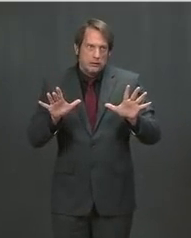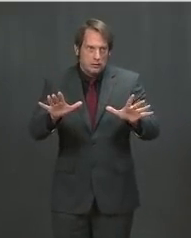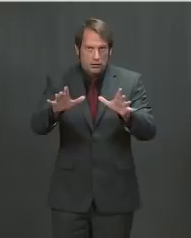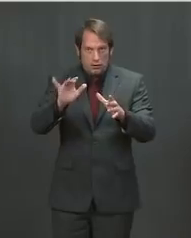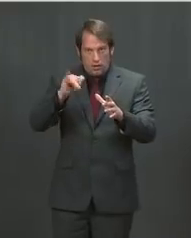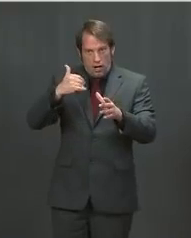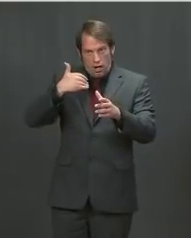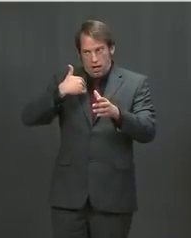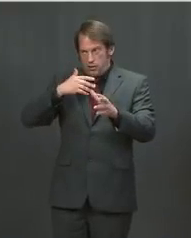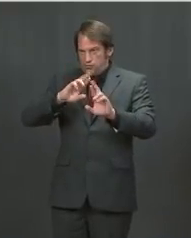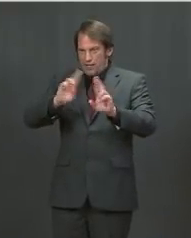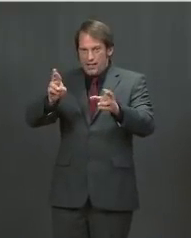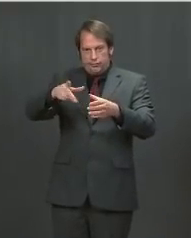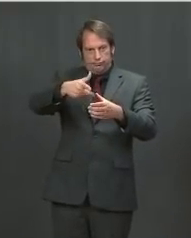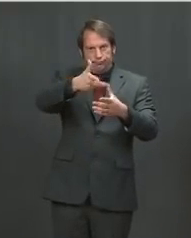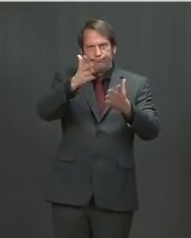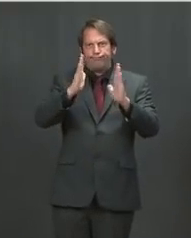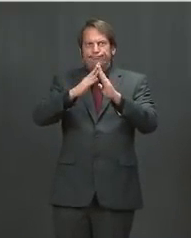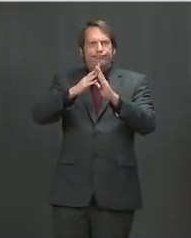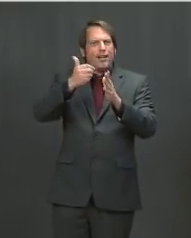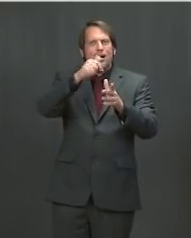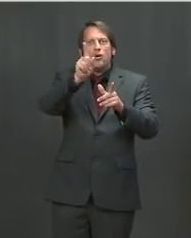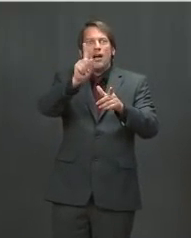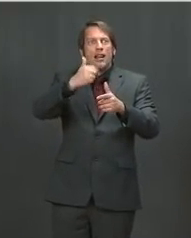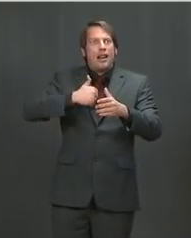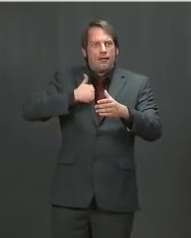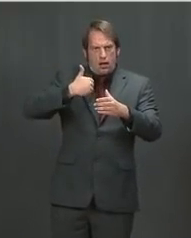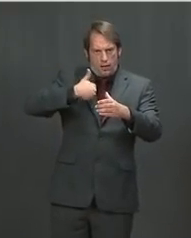and to advance equitable distribution of the vaccine,